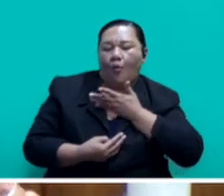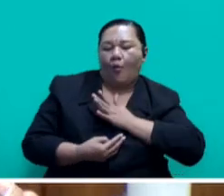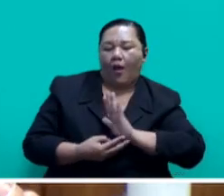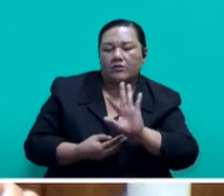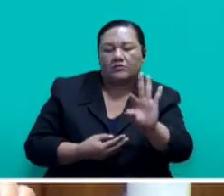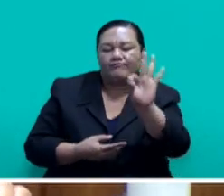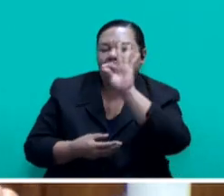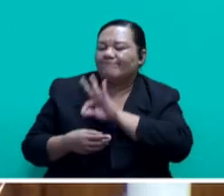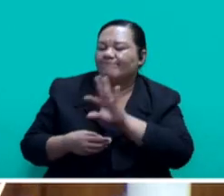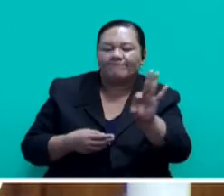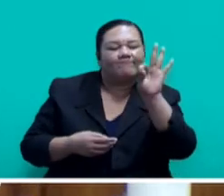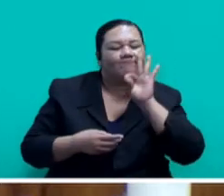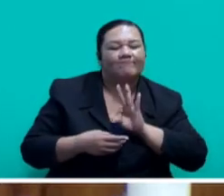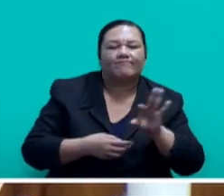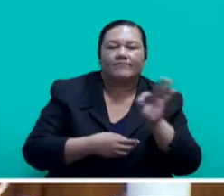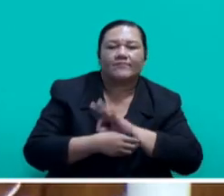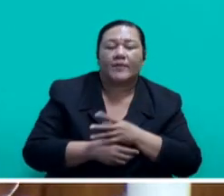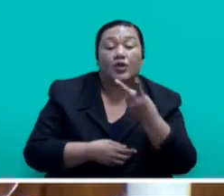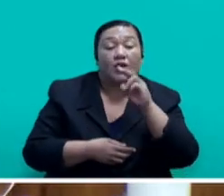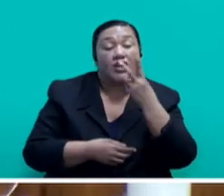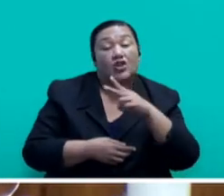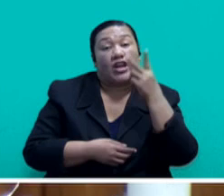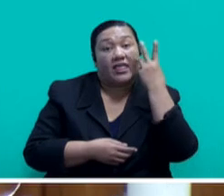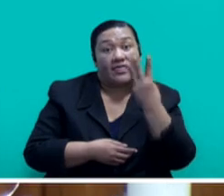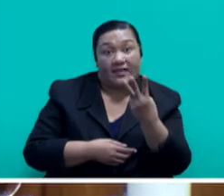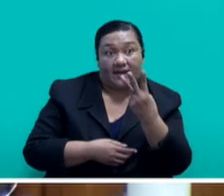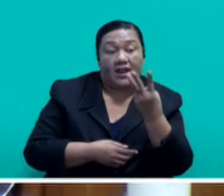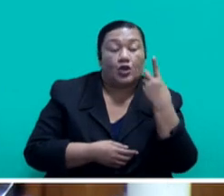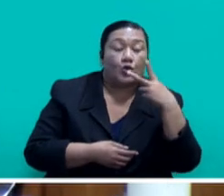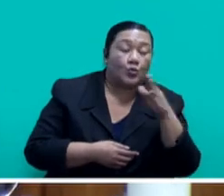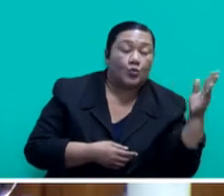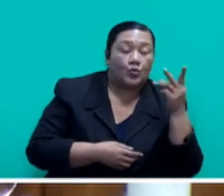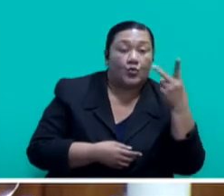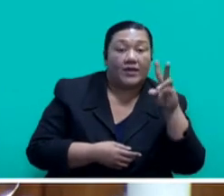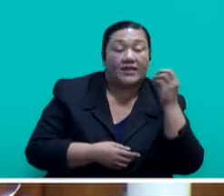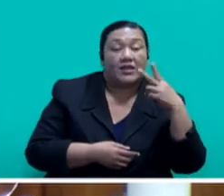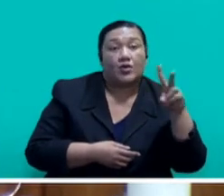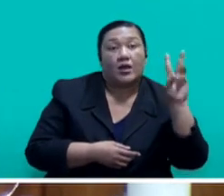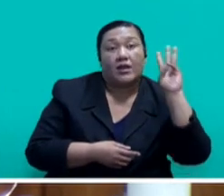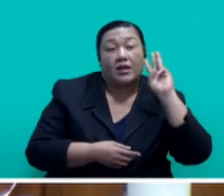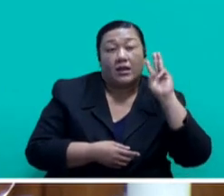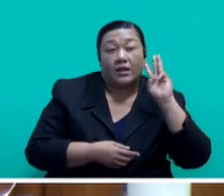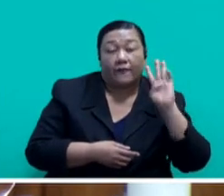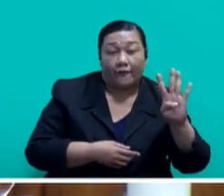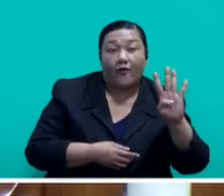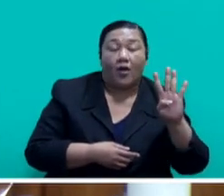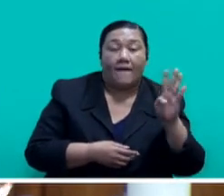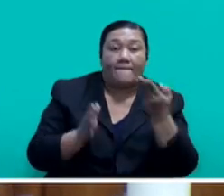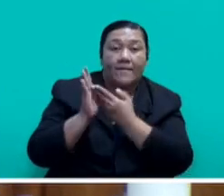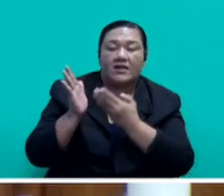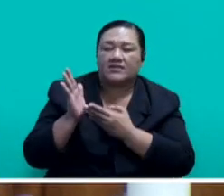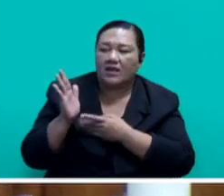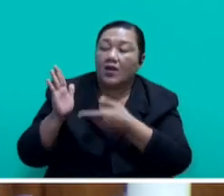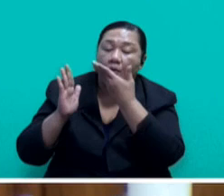This 23-24 budget has been formulated to assist all Fijians, irrespective of their political affiliation